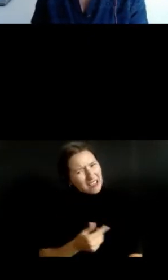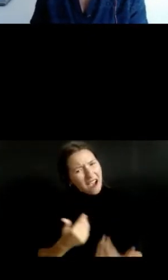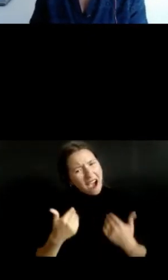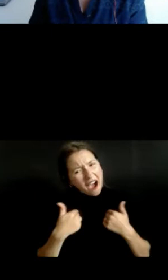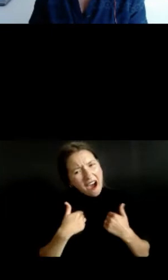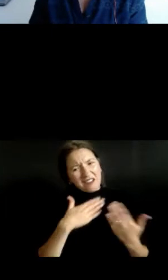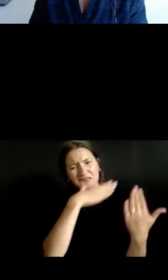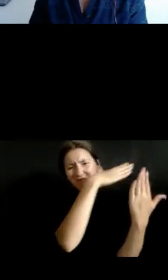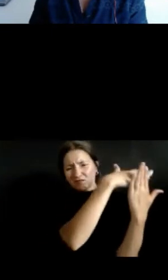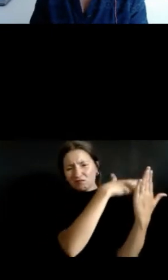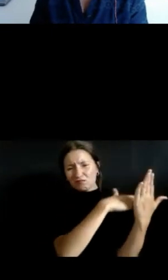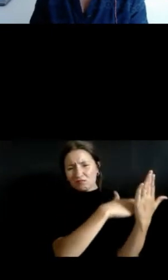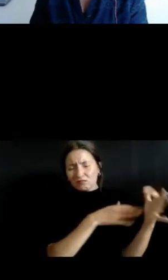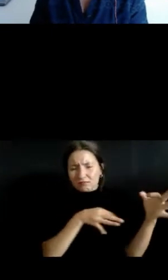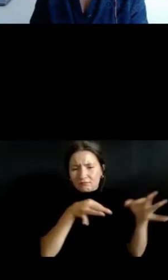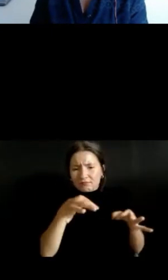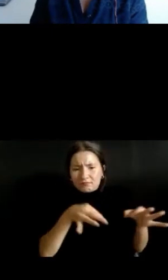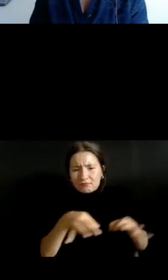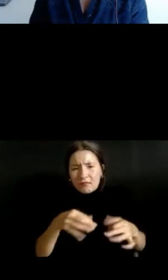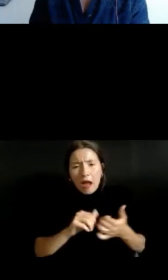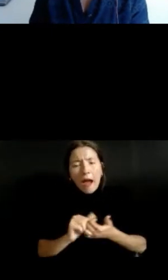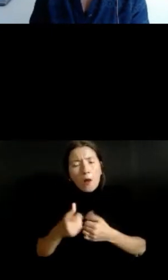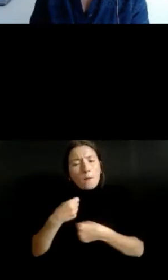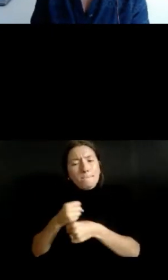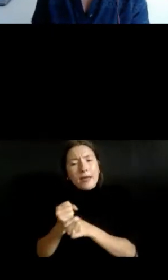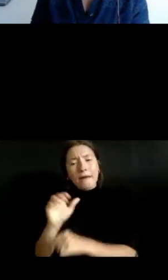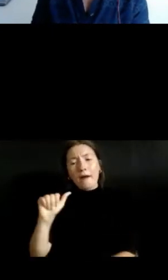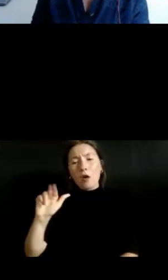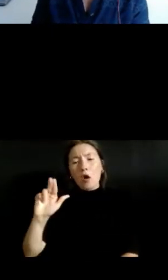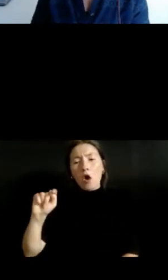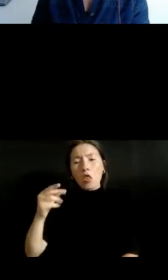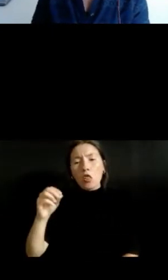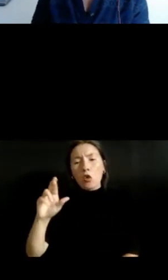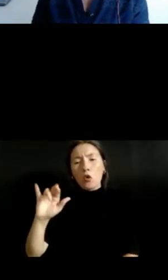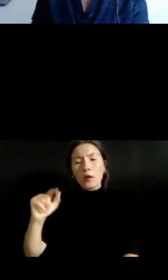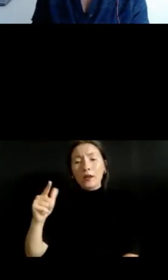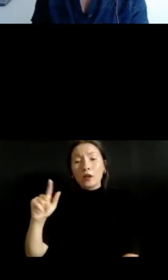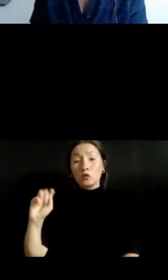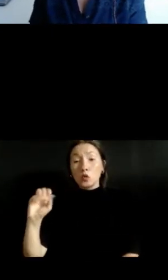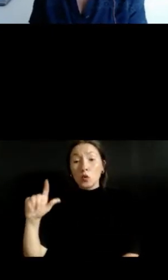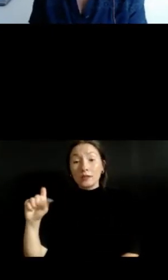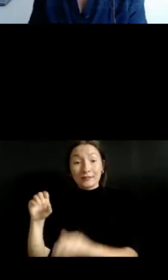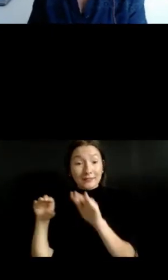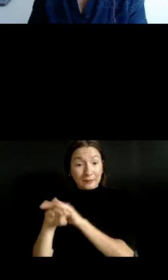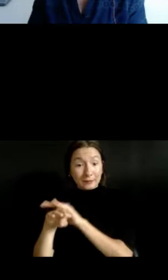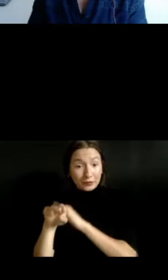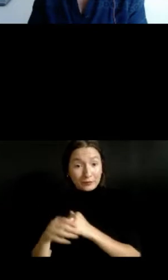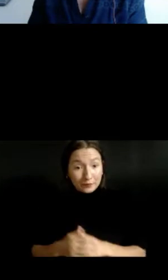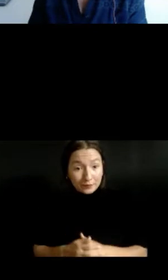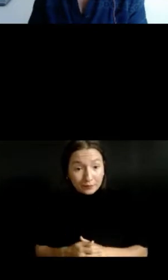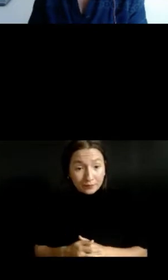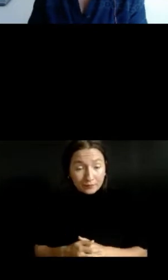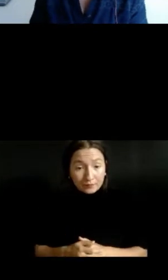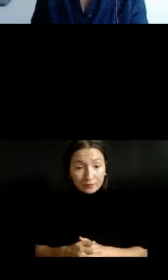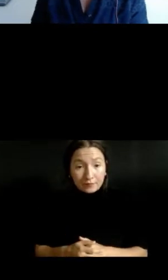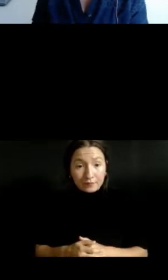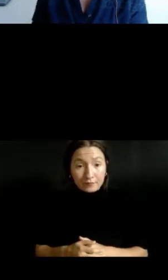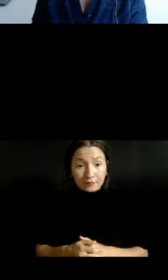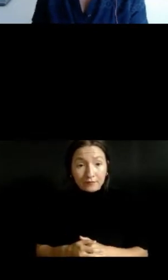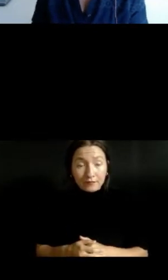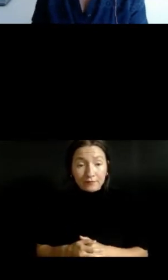accessible. So just like WCAG, they are produced by W3C. They are known as the Authoring